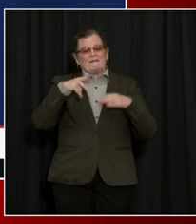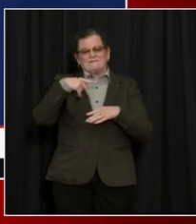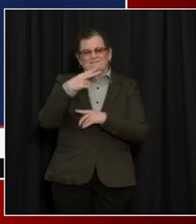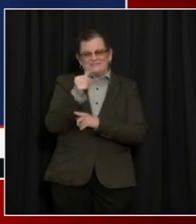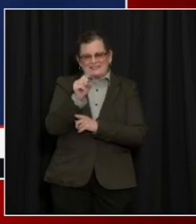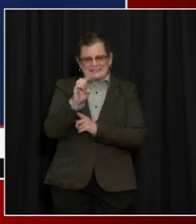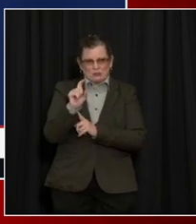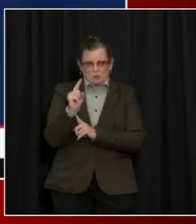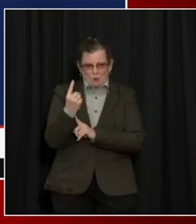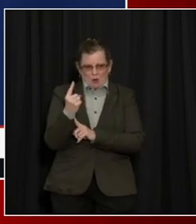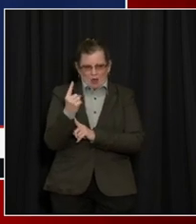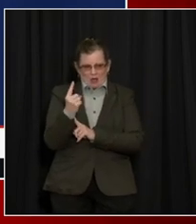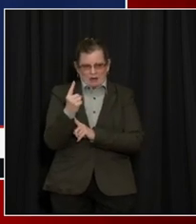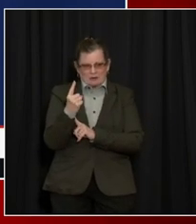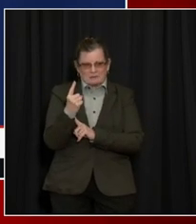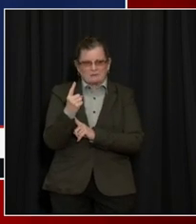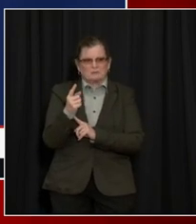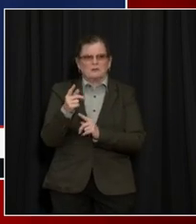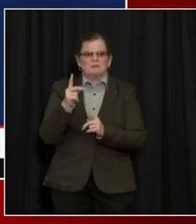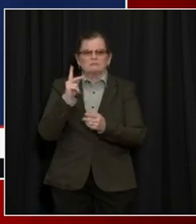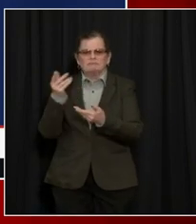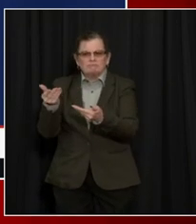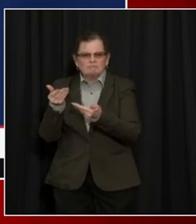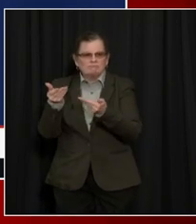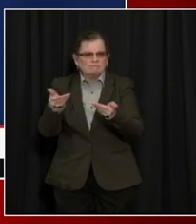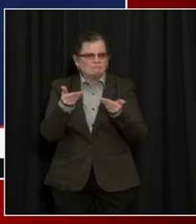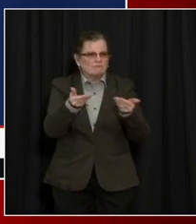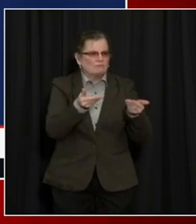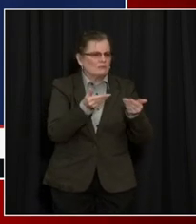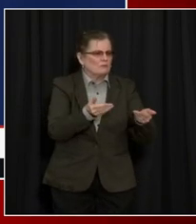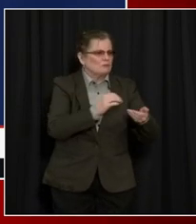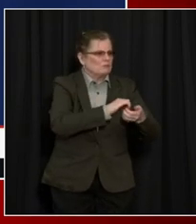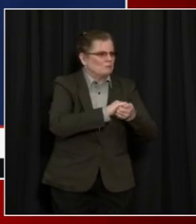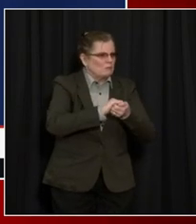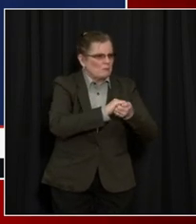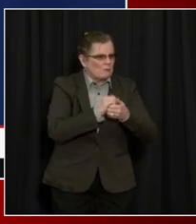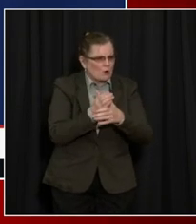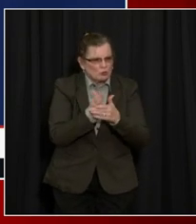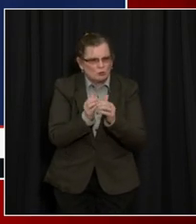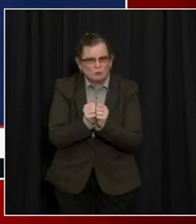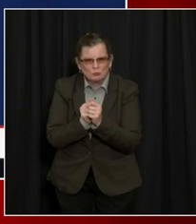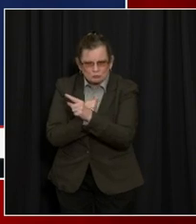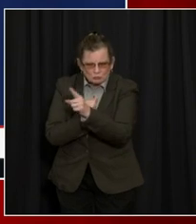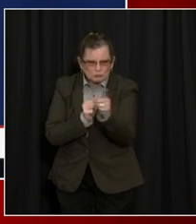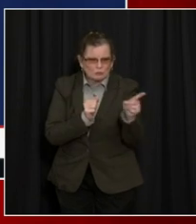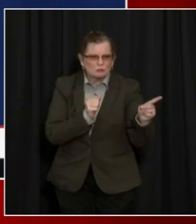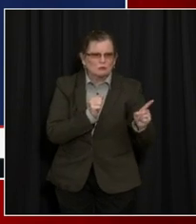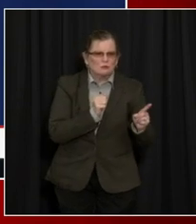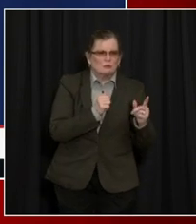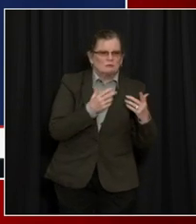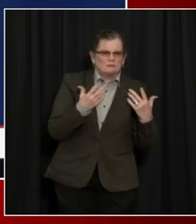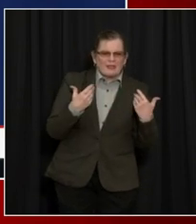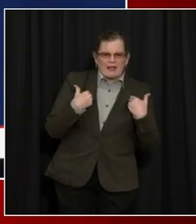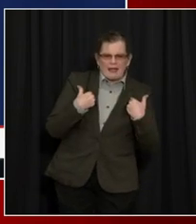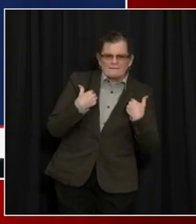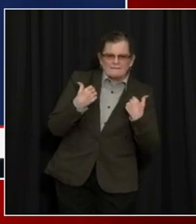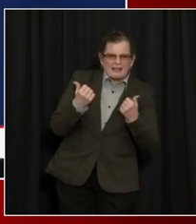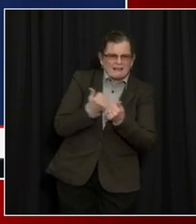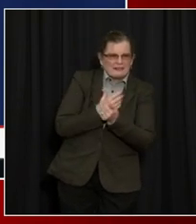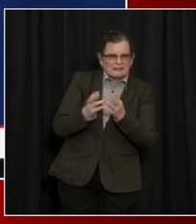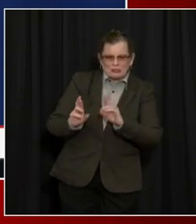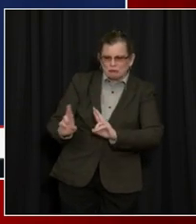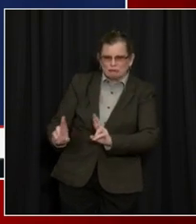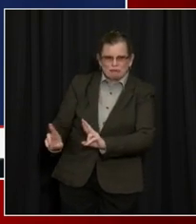initiative. As Christy will point out later on, hopefully, we hope to have all of the mechanisms in place by this